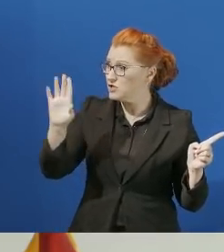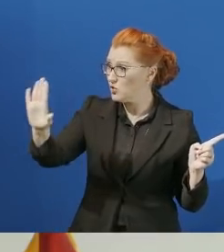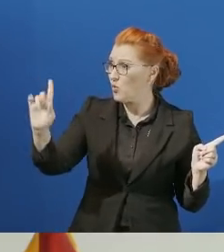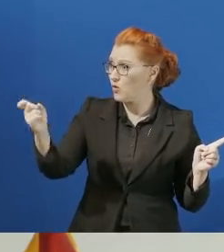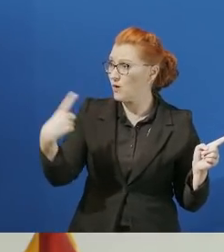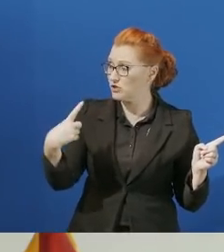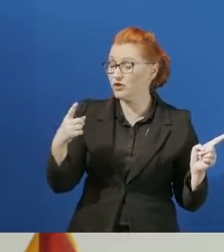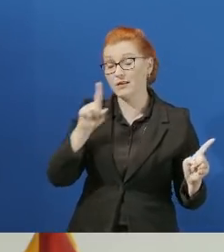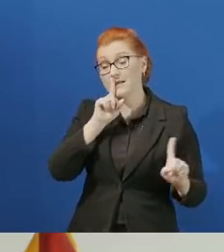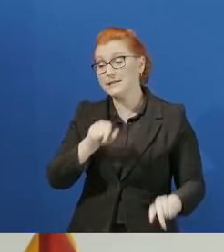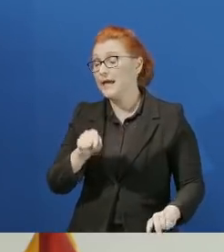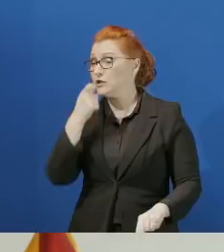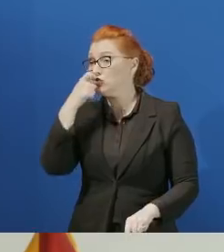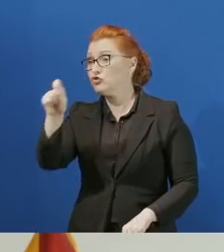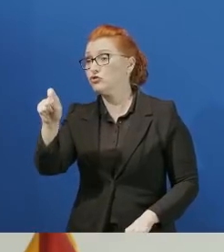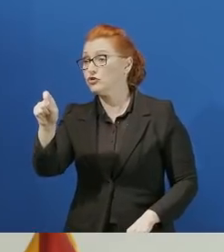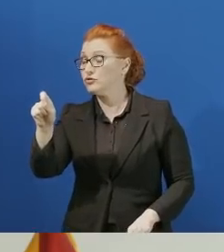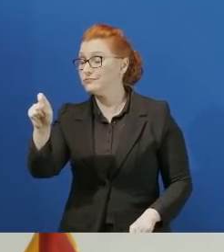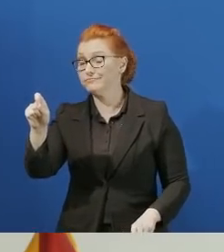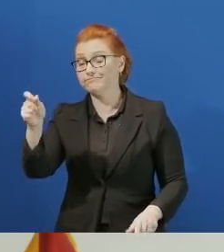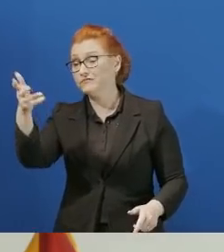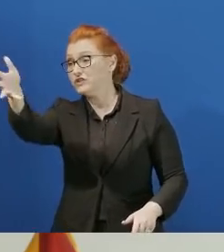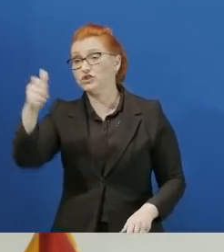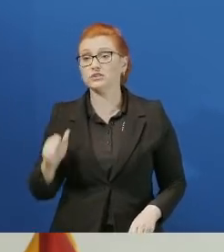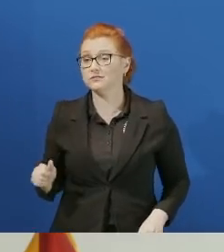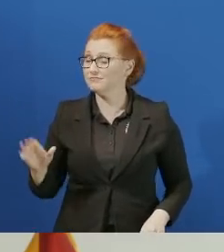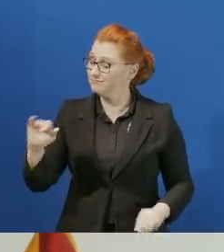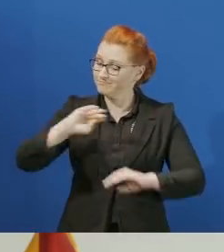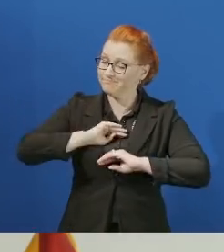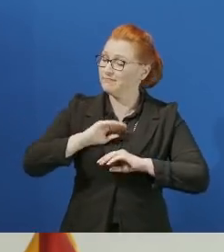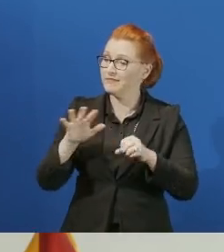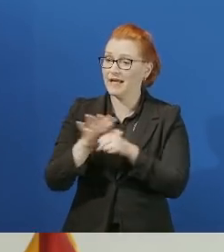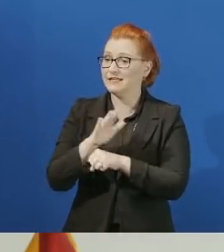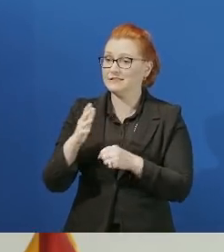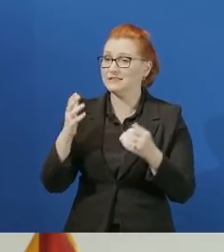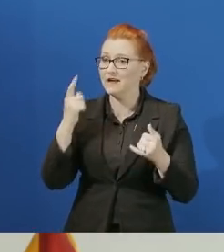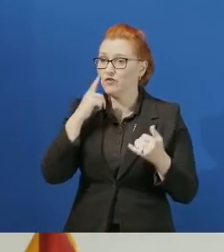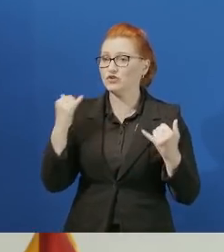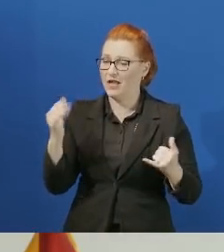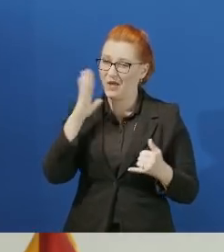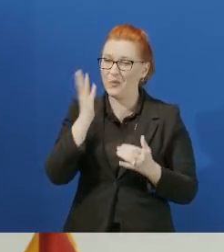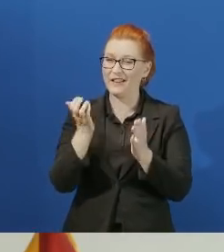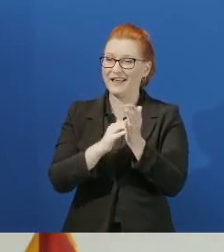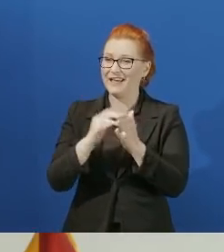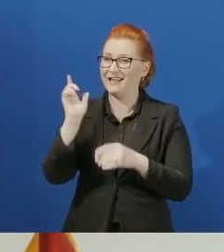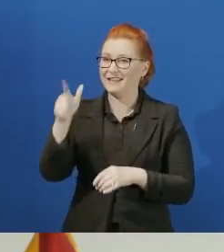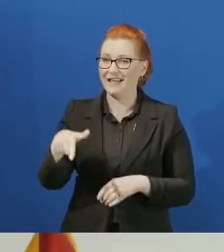is the answer. That'll have to satisfy for today. So- We'll be back soon. Is it- Thank you.